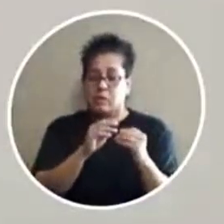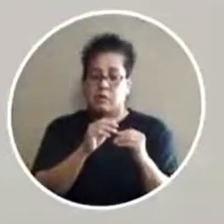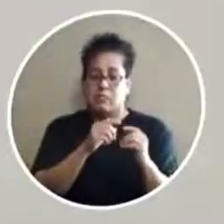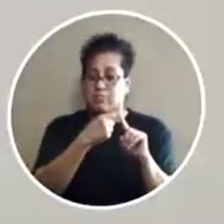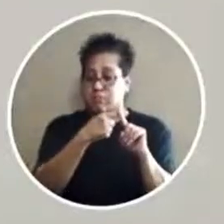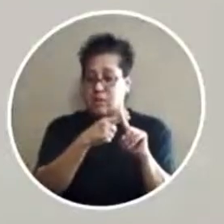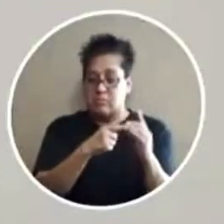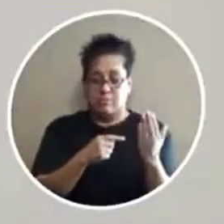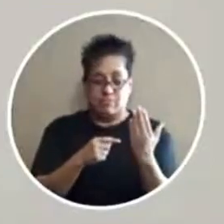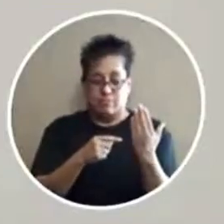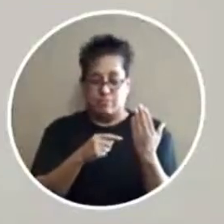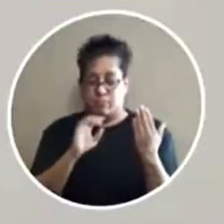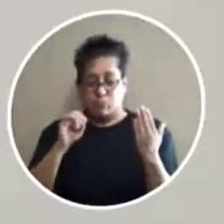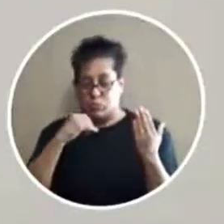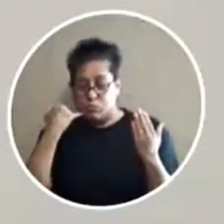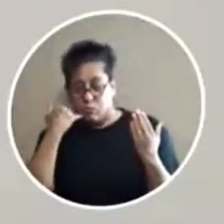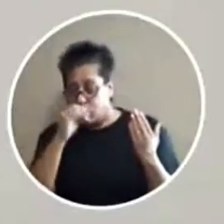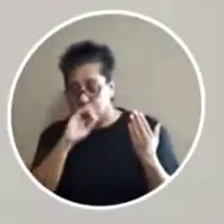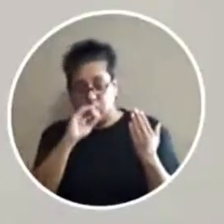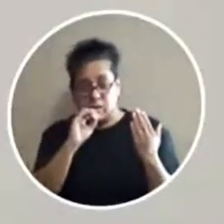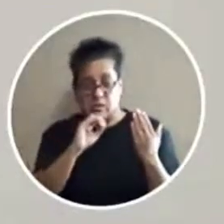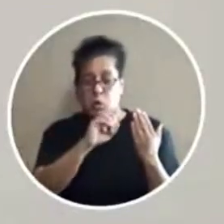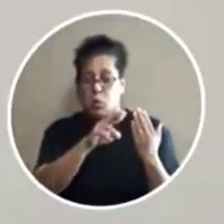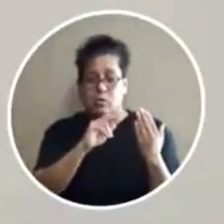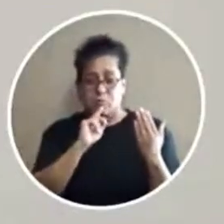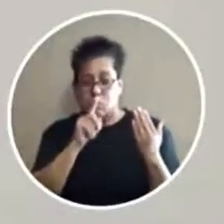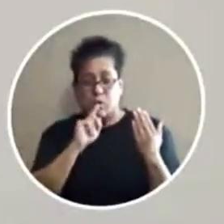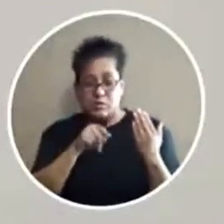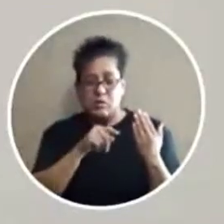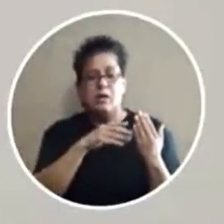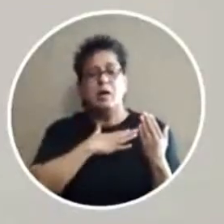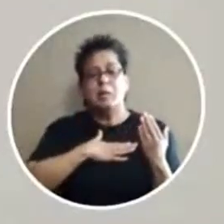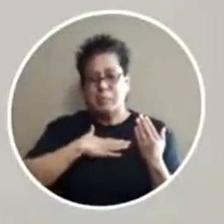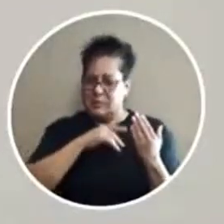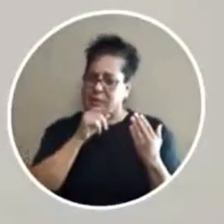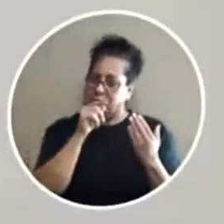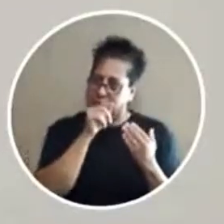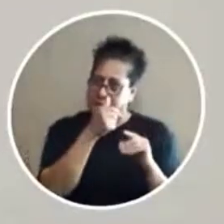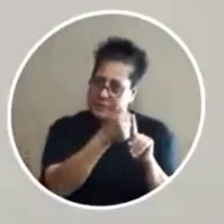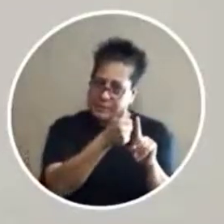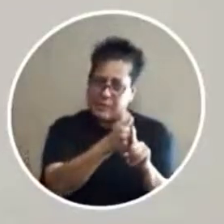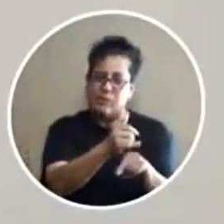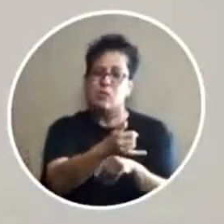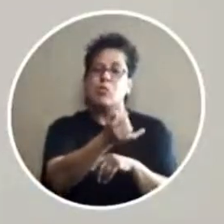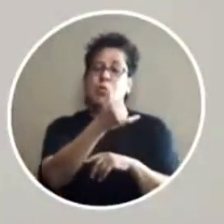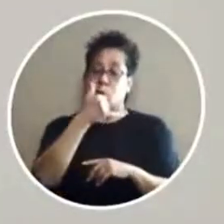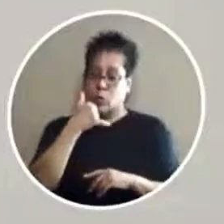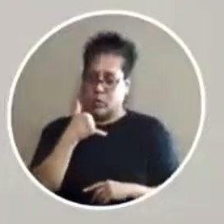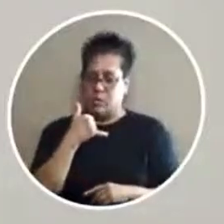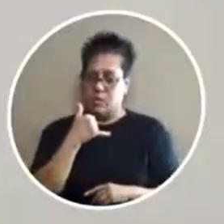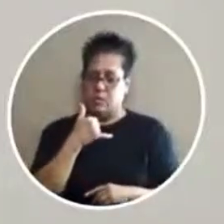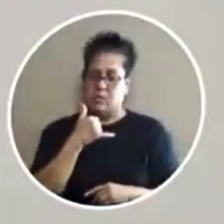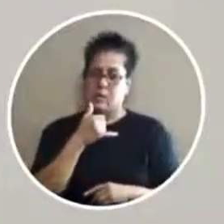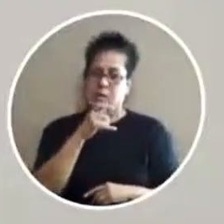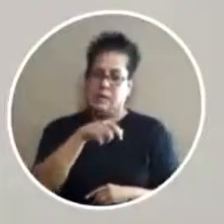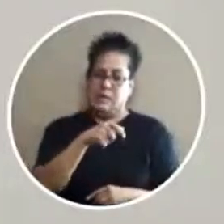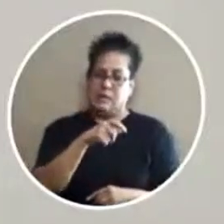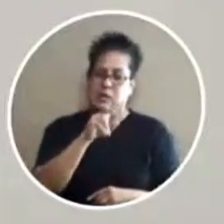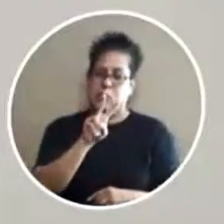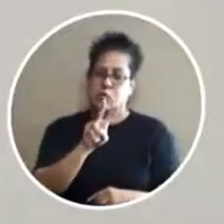results and we don't call them, they don't hear from us, or maybe they don't answer the phone, to call us. They need to